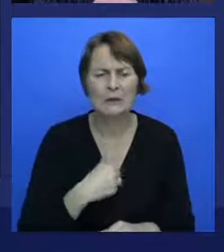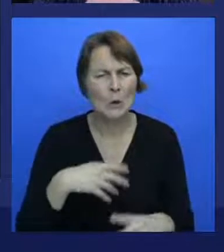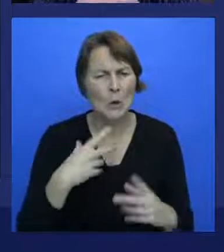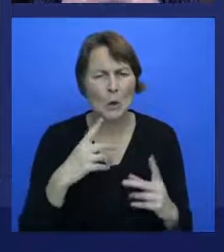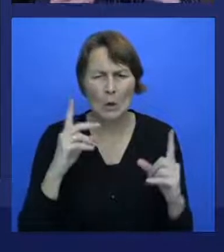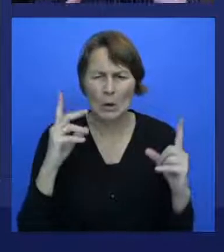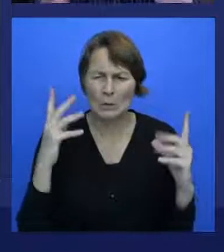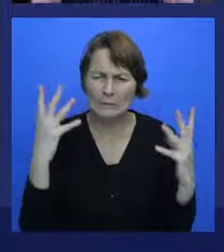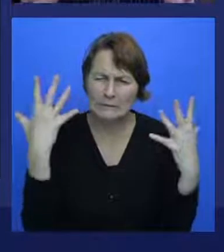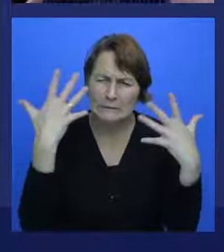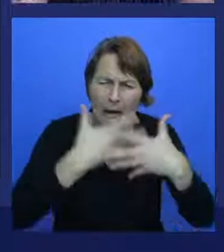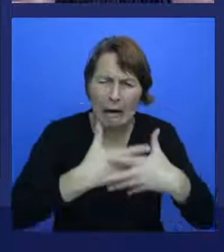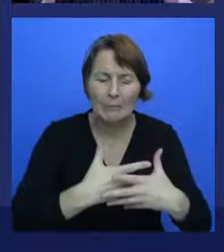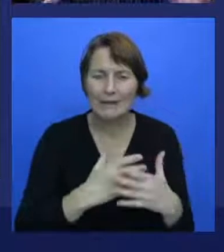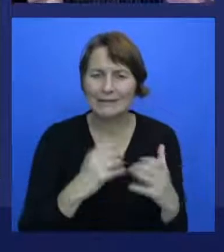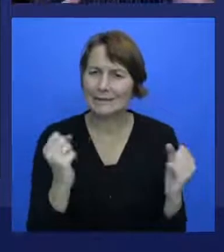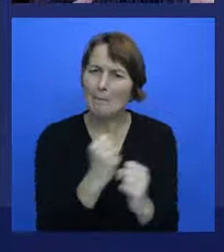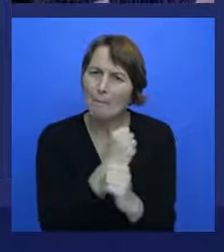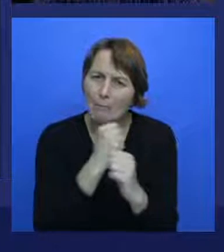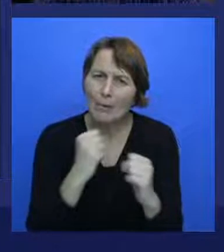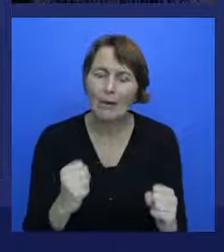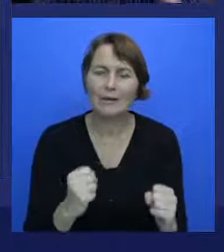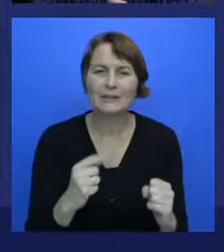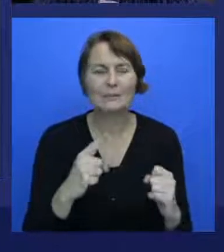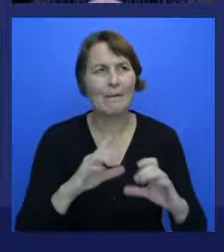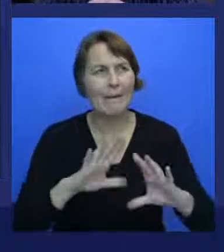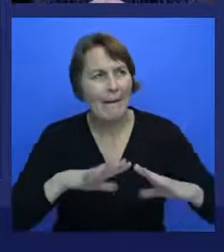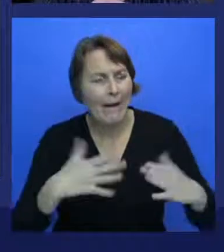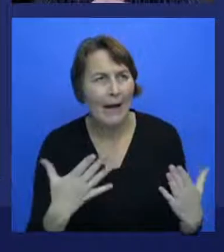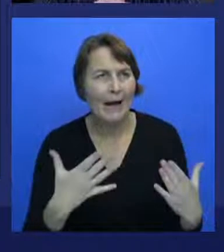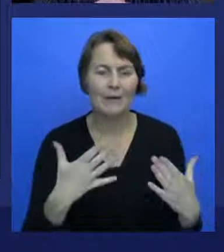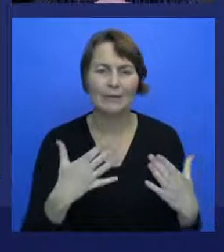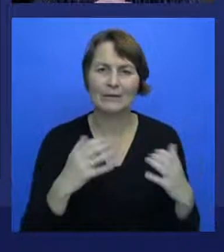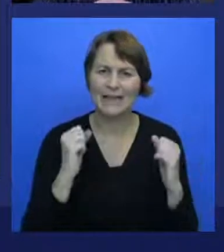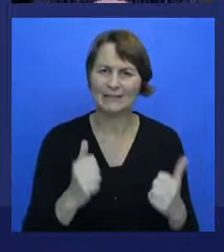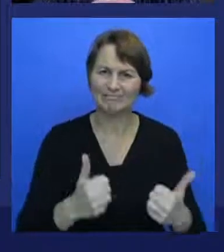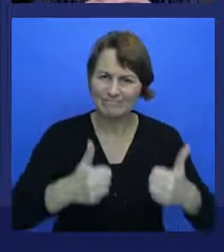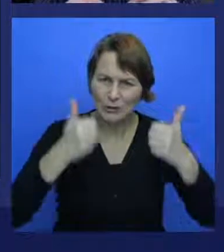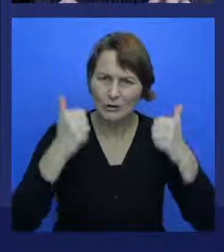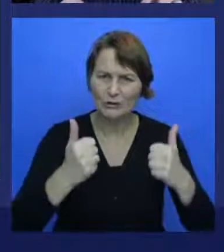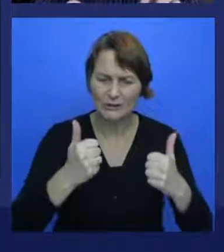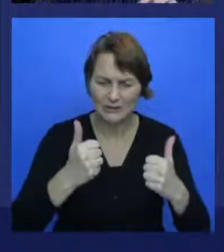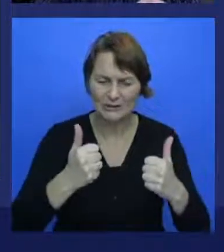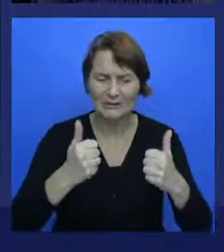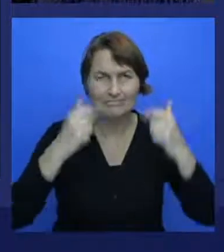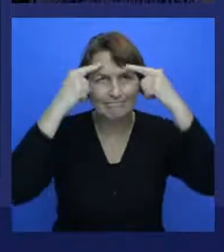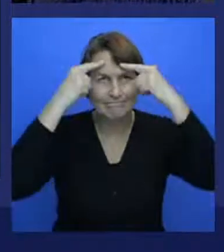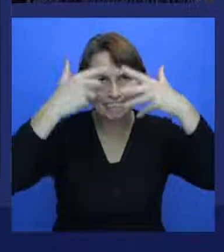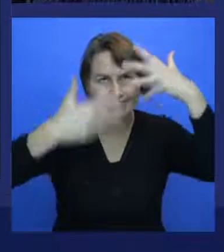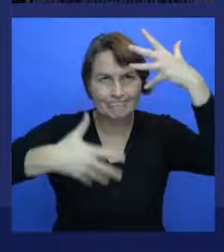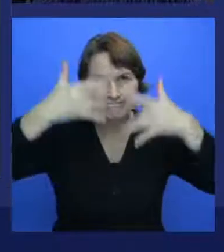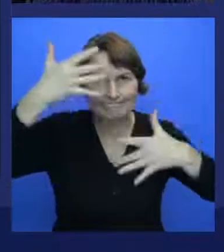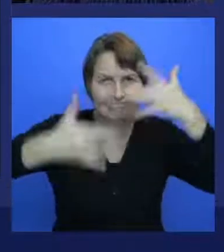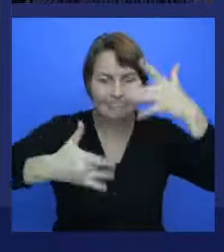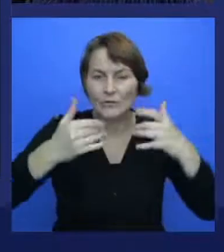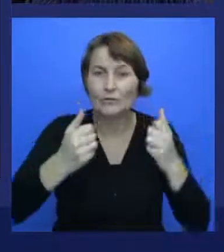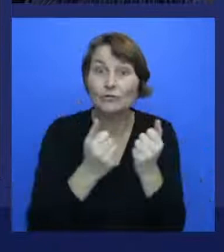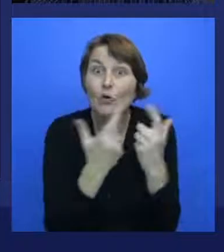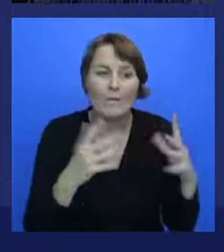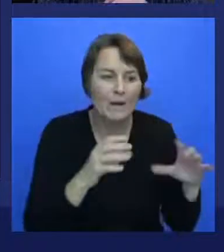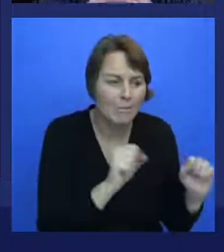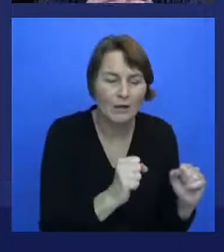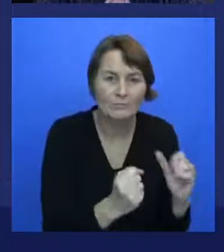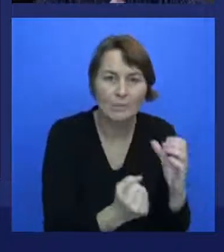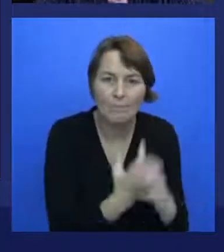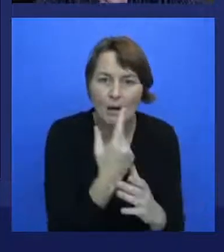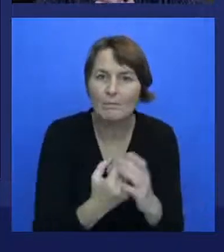games. You can't brute force your way through a computational model on Go. It's too many possibilities. The Google